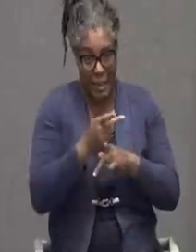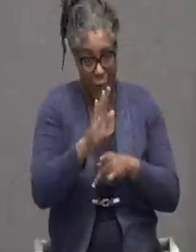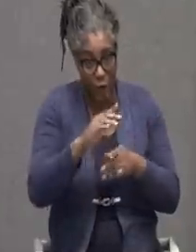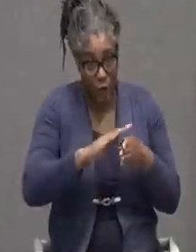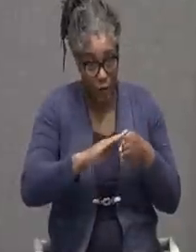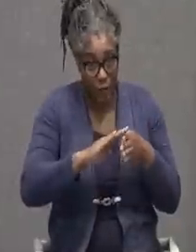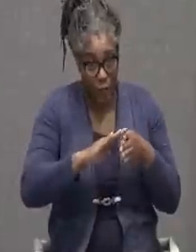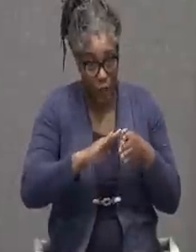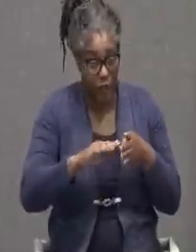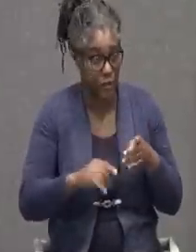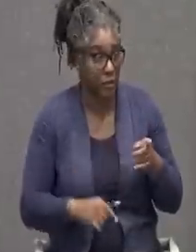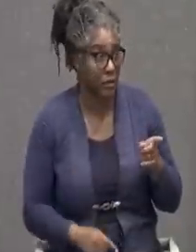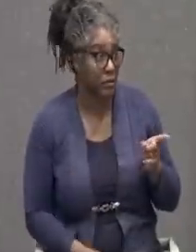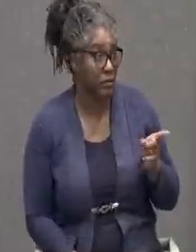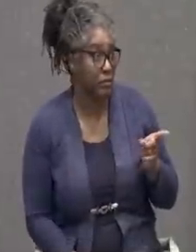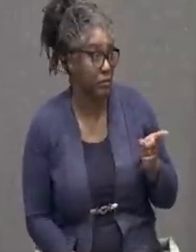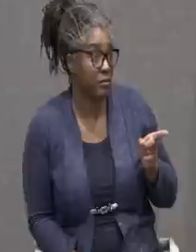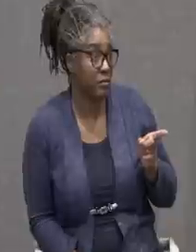poke through.